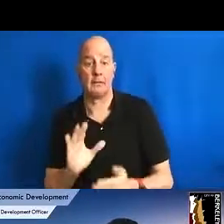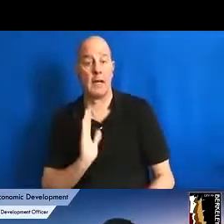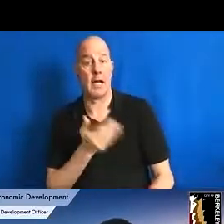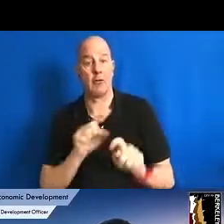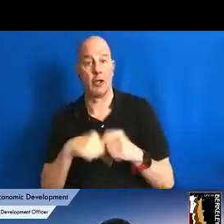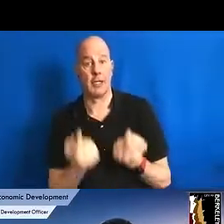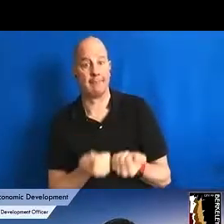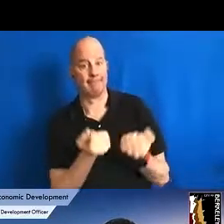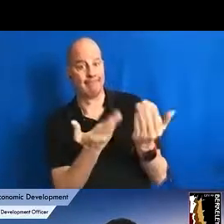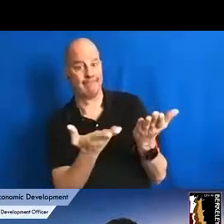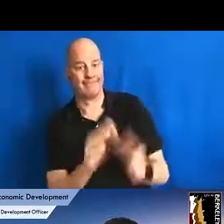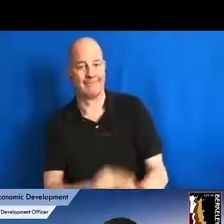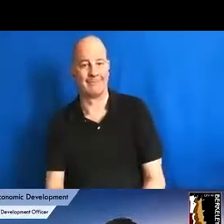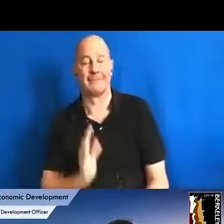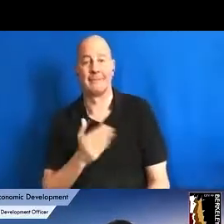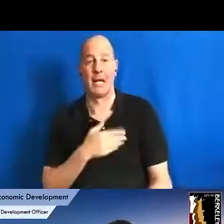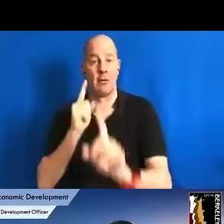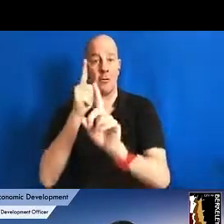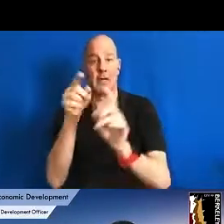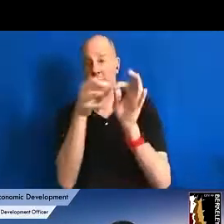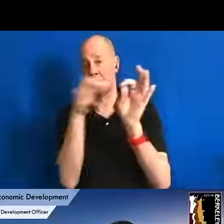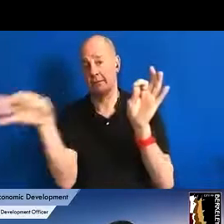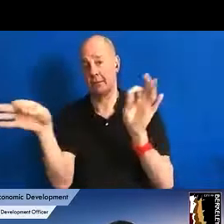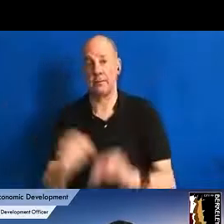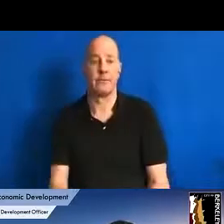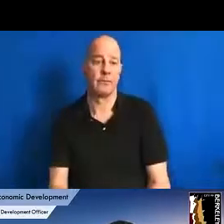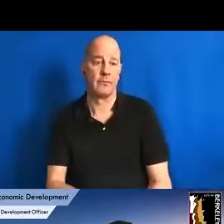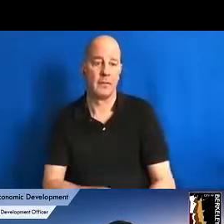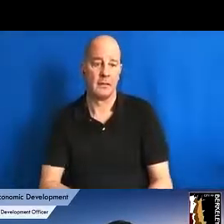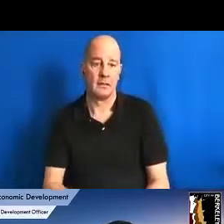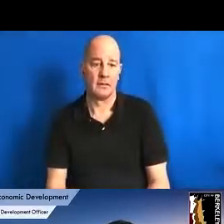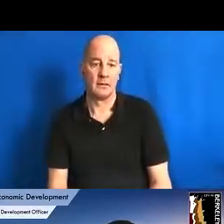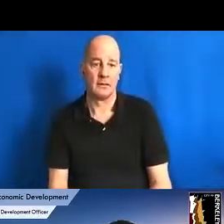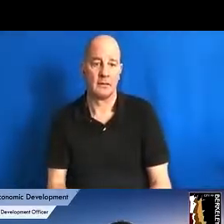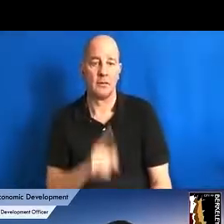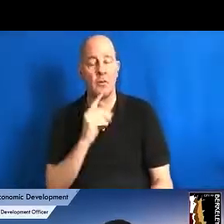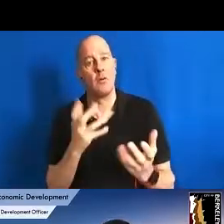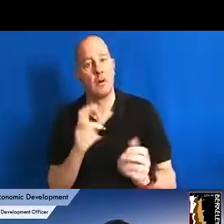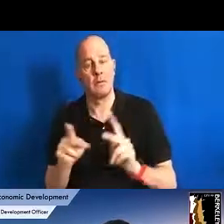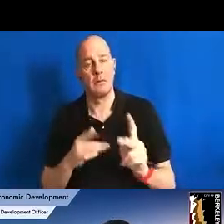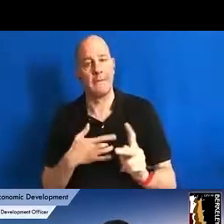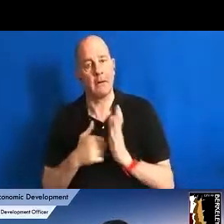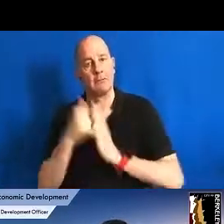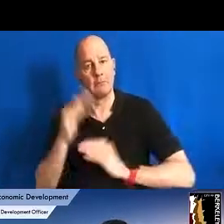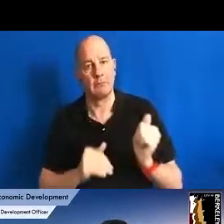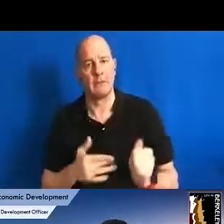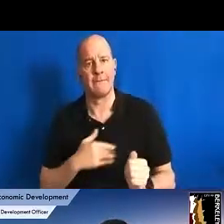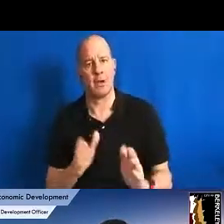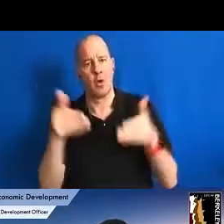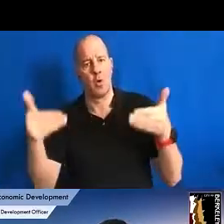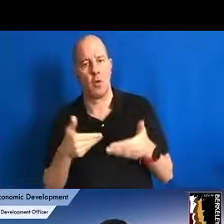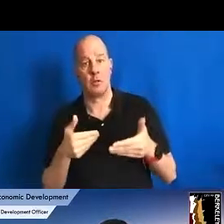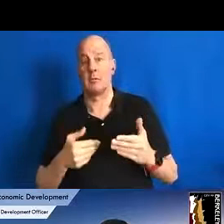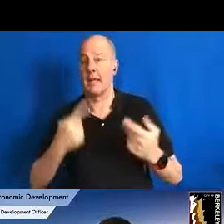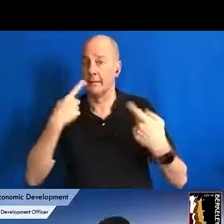our mission statement. You know, we're really trying to make folks feel comfortable, feel welcome, and thrive.